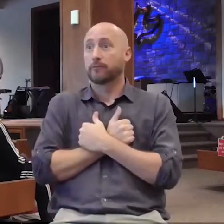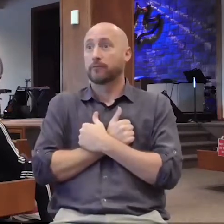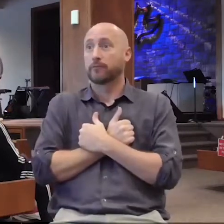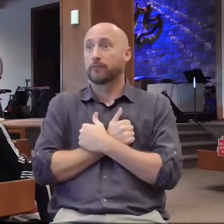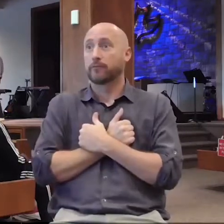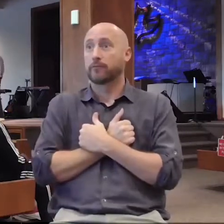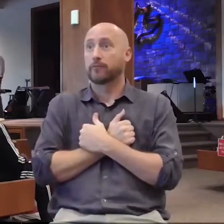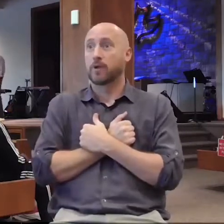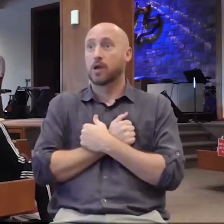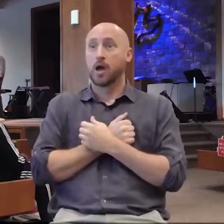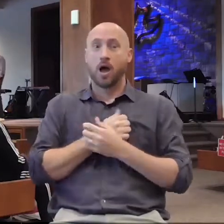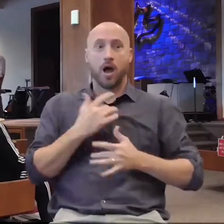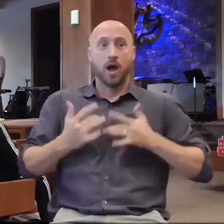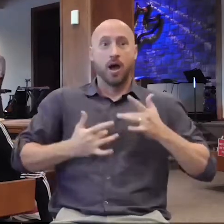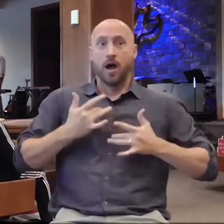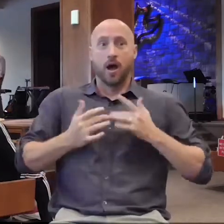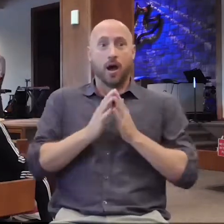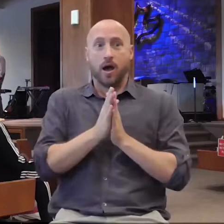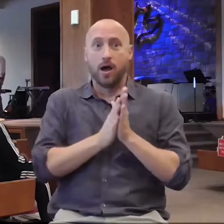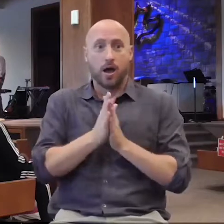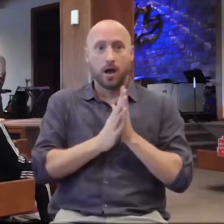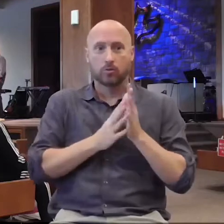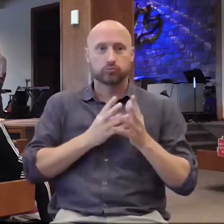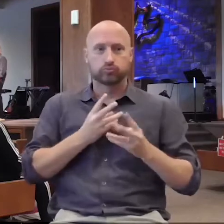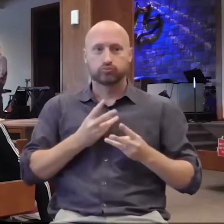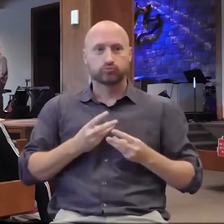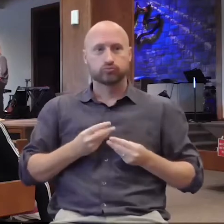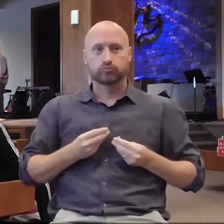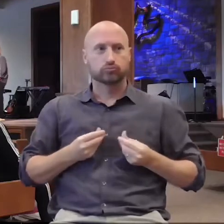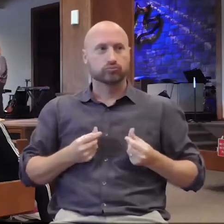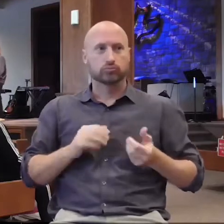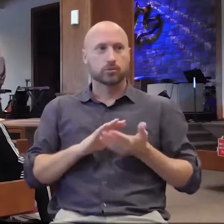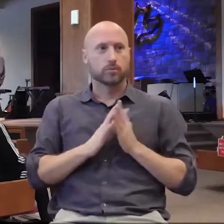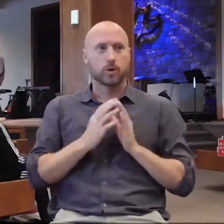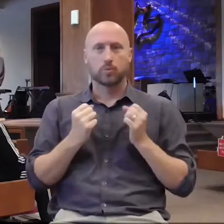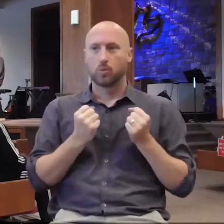is growing cold. There's a nevertheless.